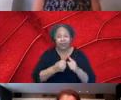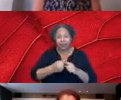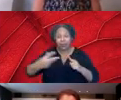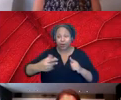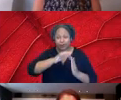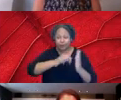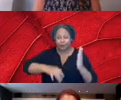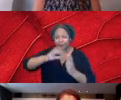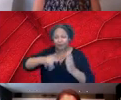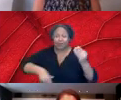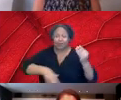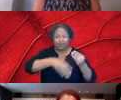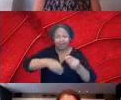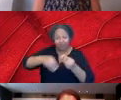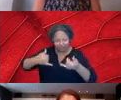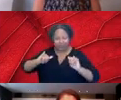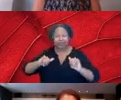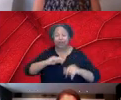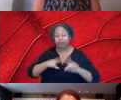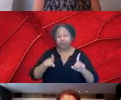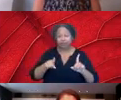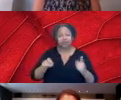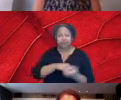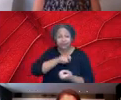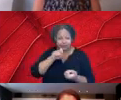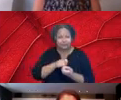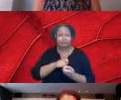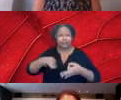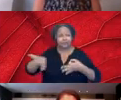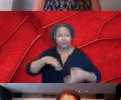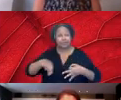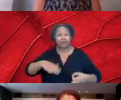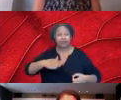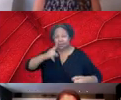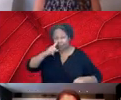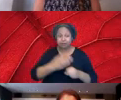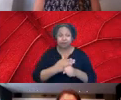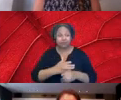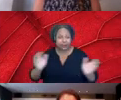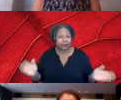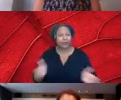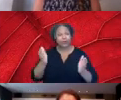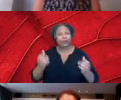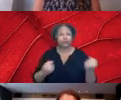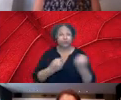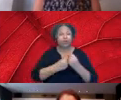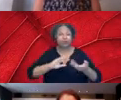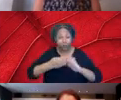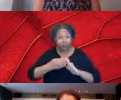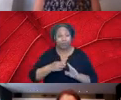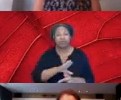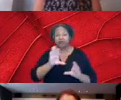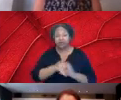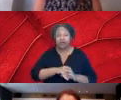was just articulating my commitment to the community and working in